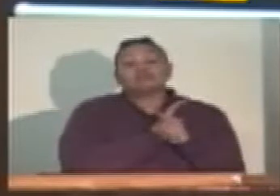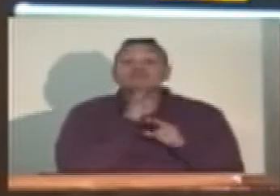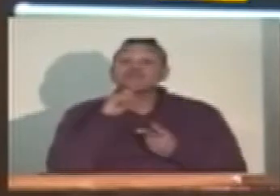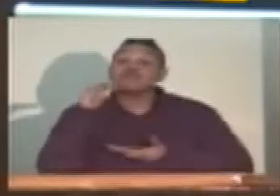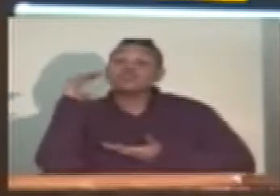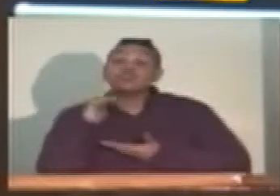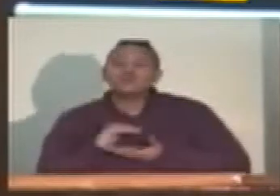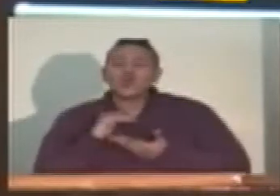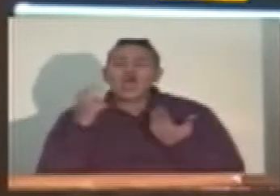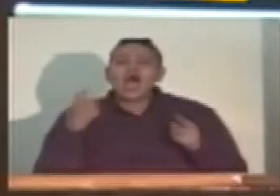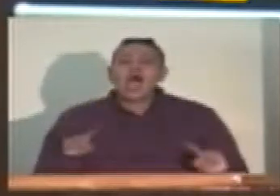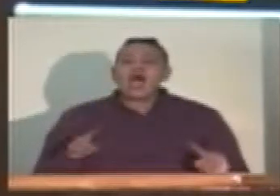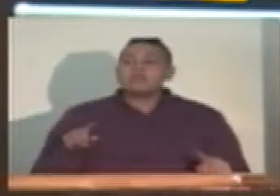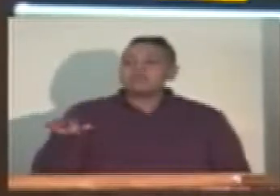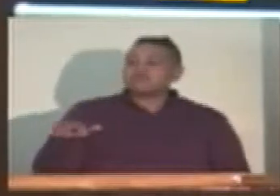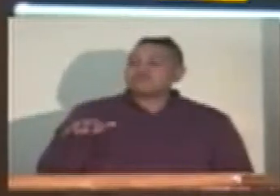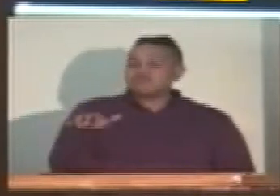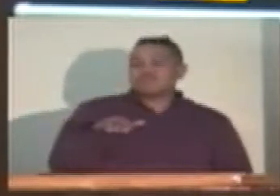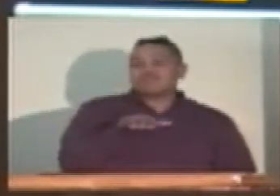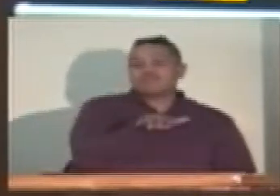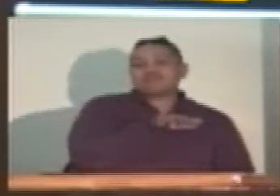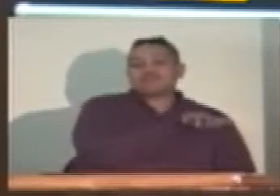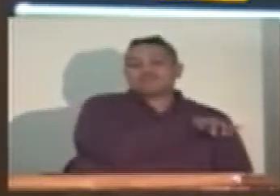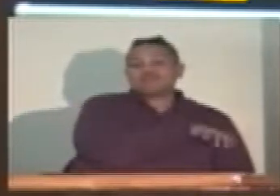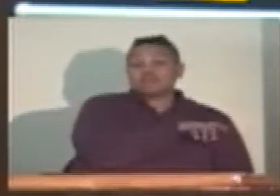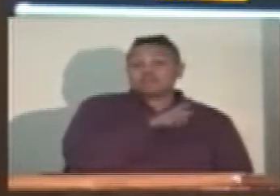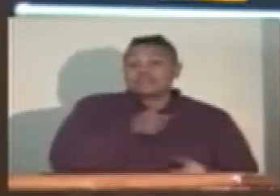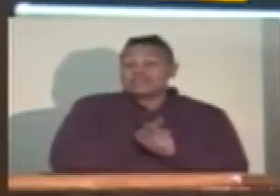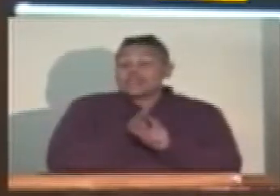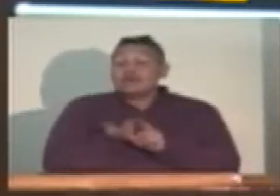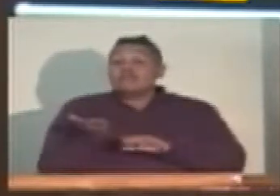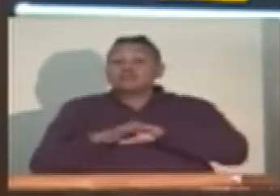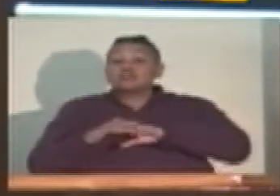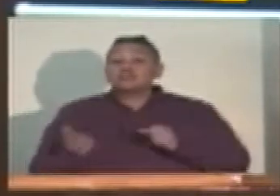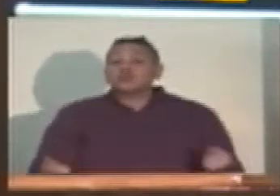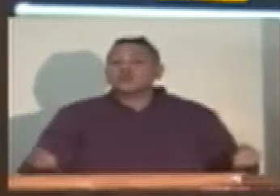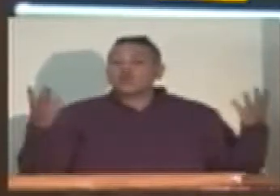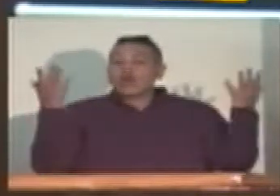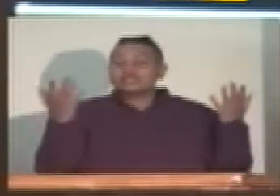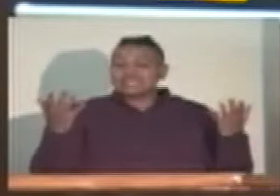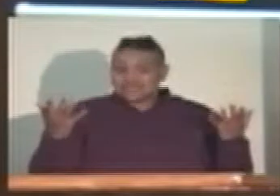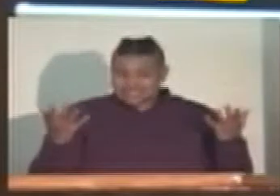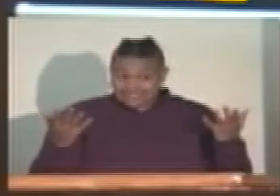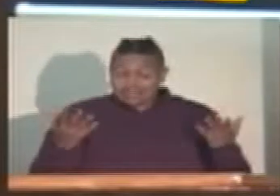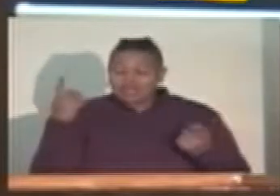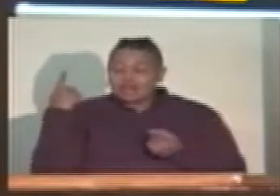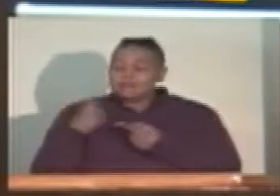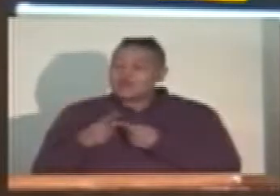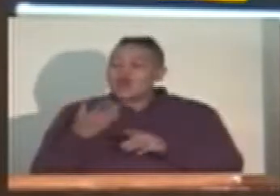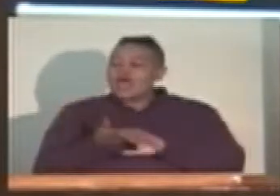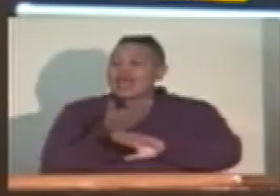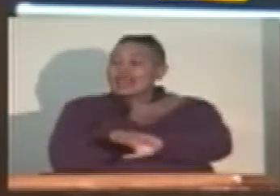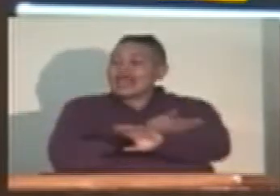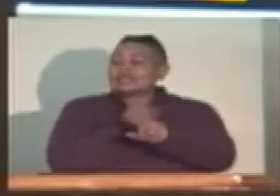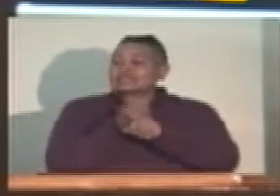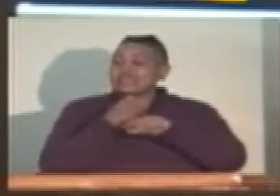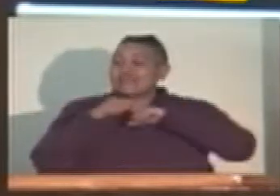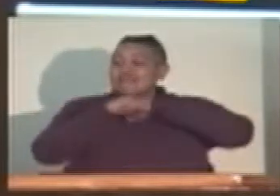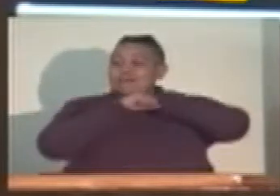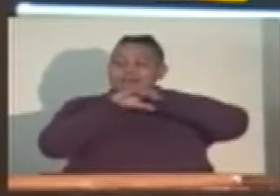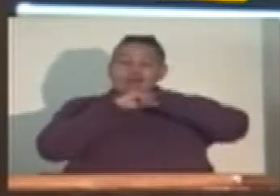reduces the incidence of pre-delarsny, increases quantity and volumes, and enhances